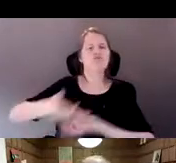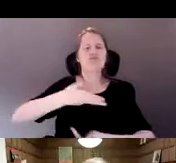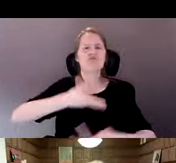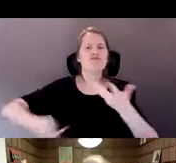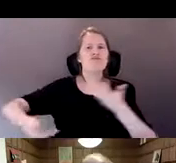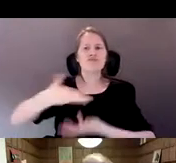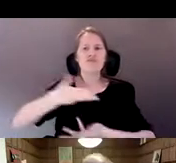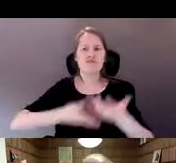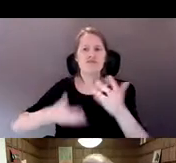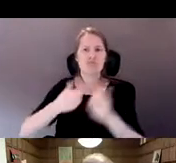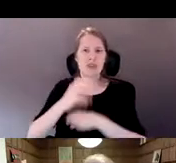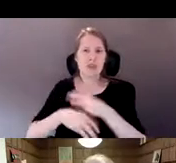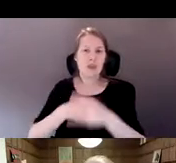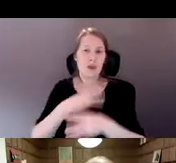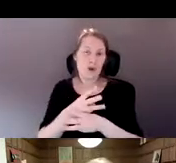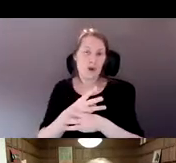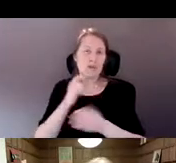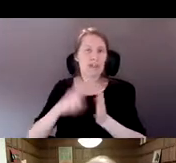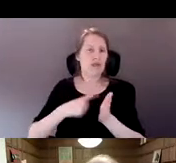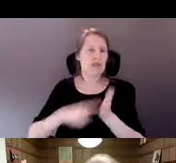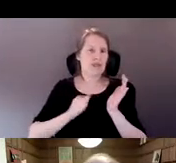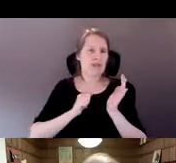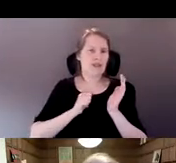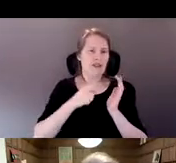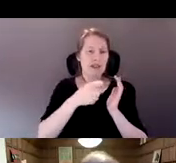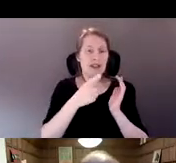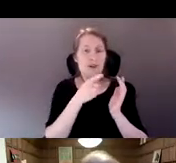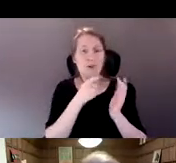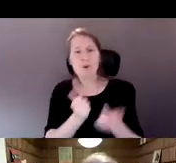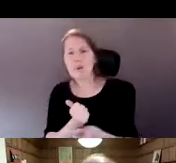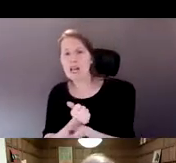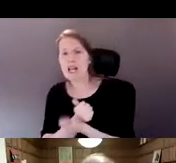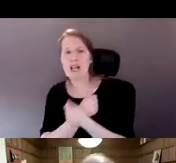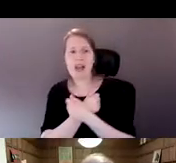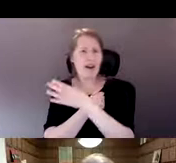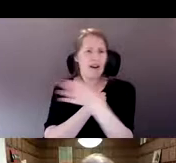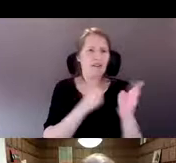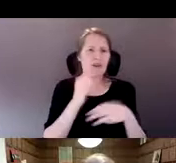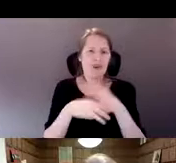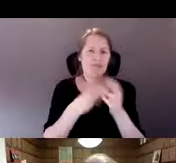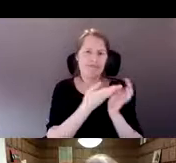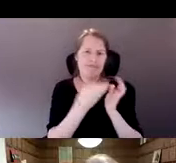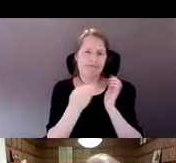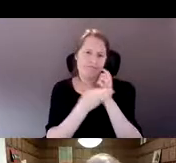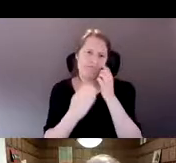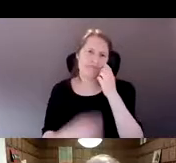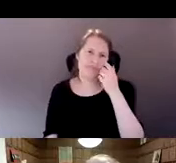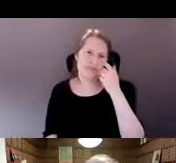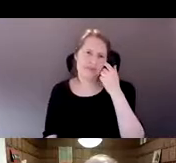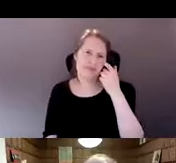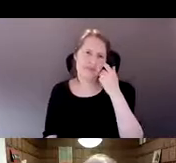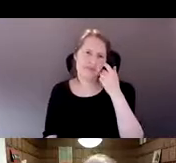to criticize themselves. And he says, he that doth love and love amiss this world's delights before true Christian